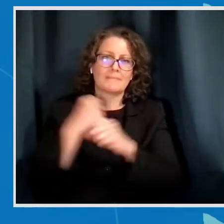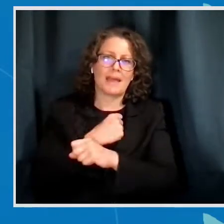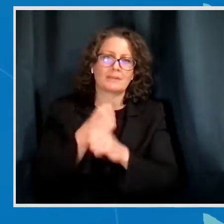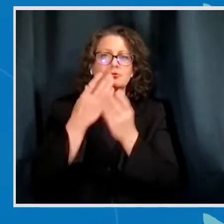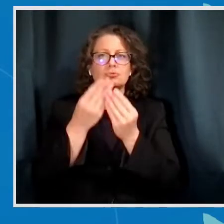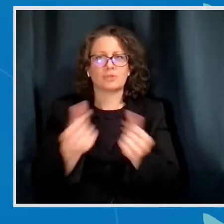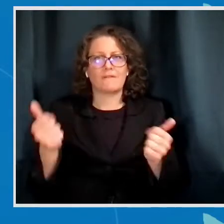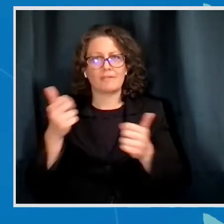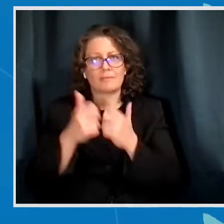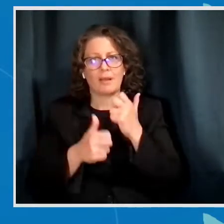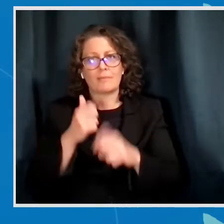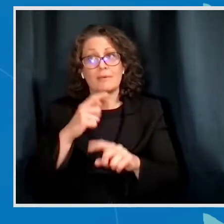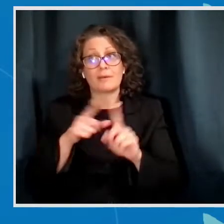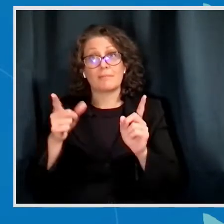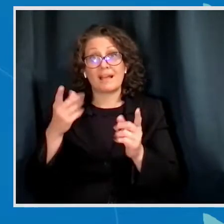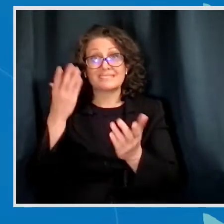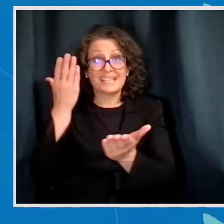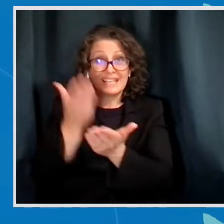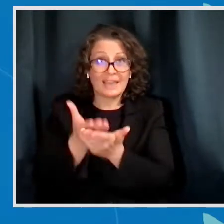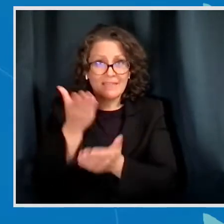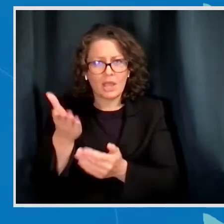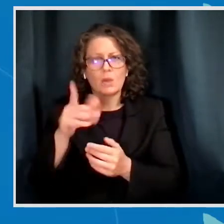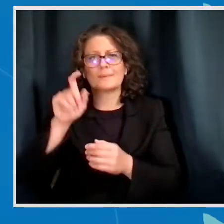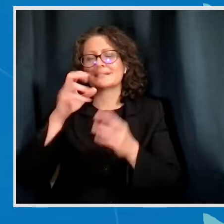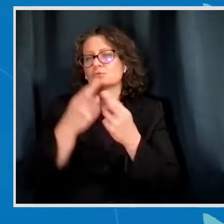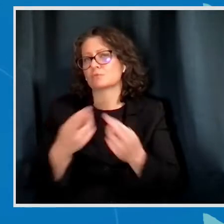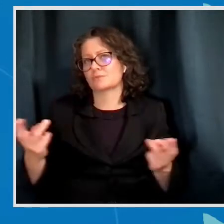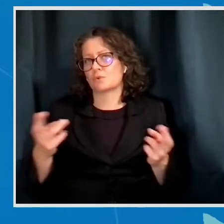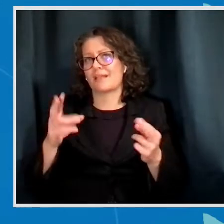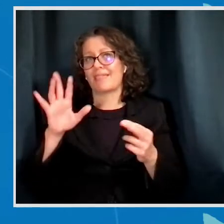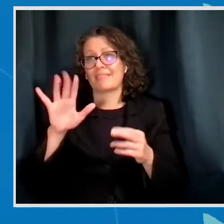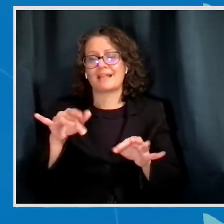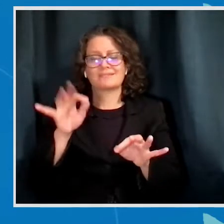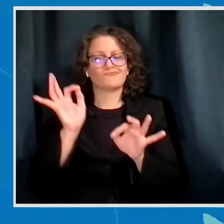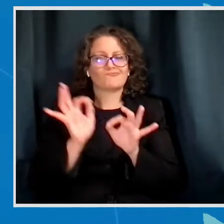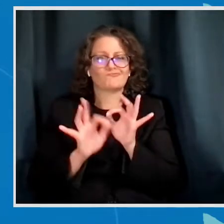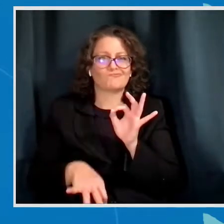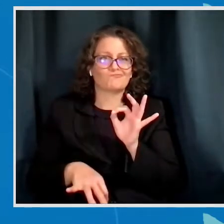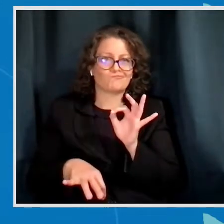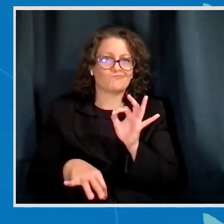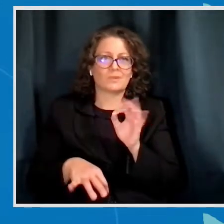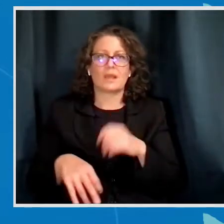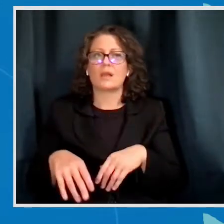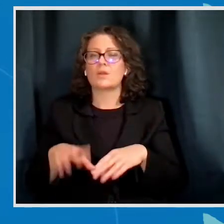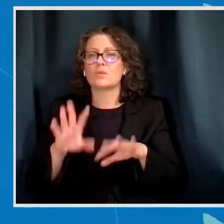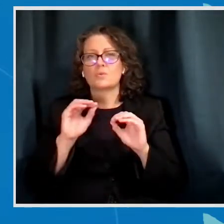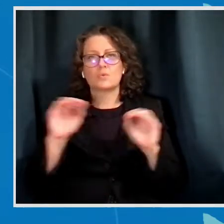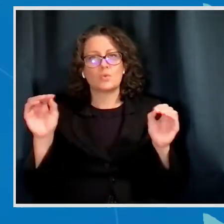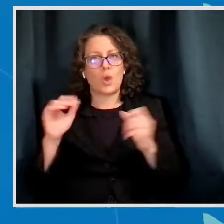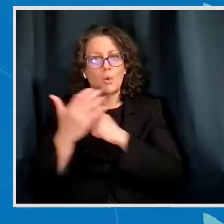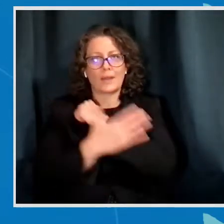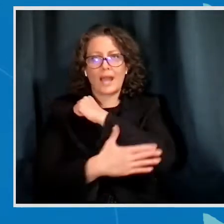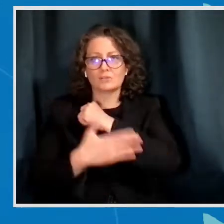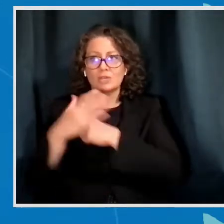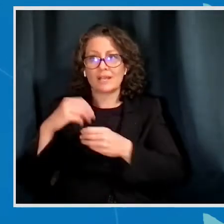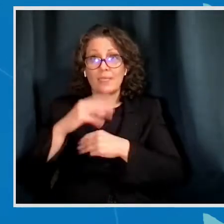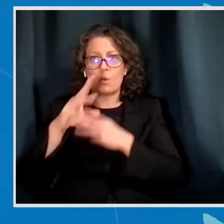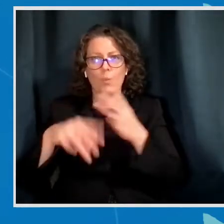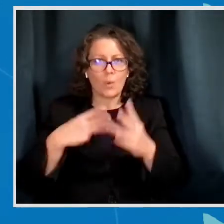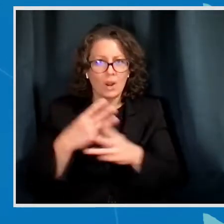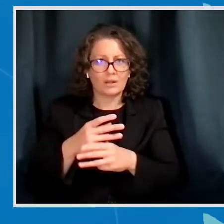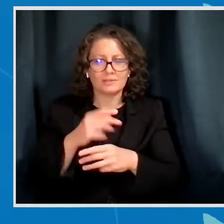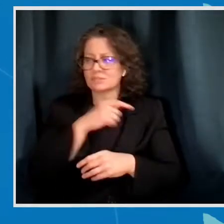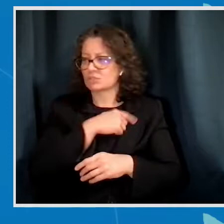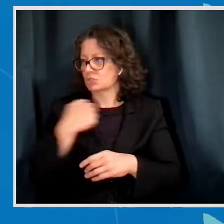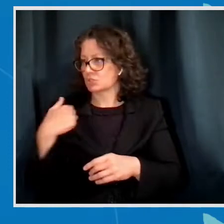there, we need resources. It's just plain and simple. No country in the world, not China, not the